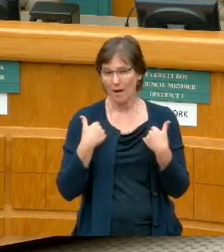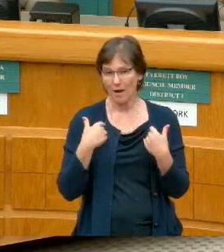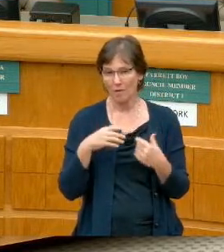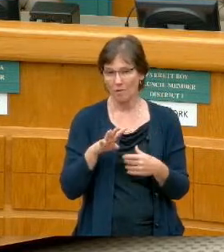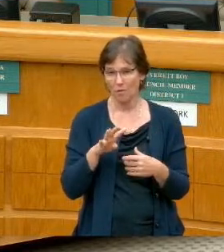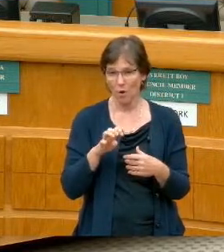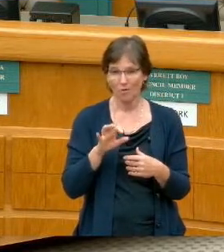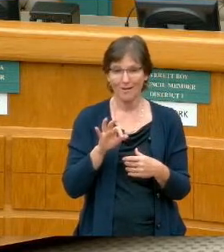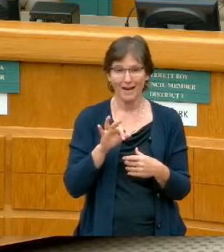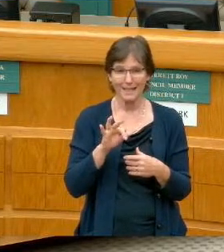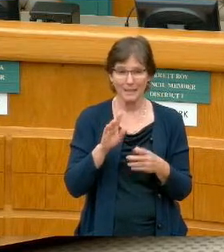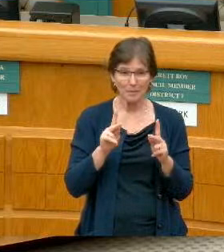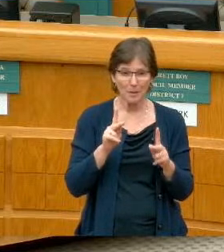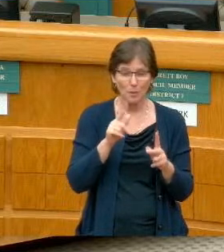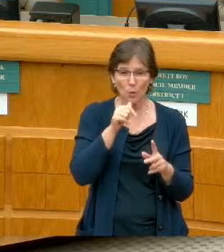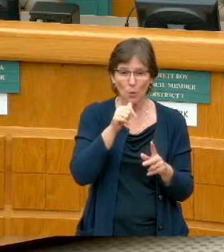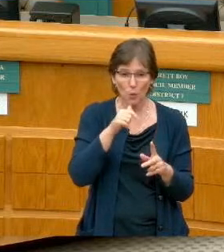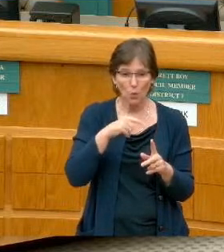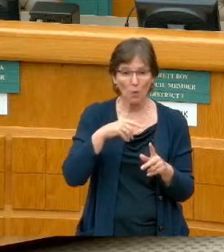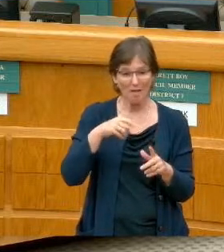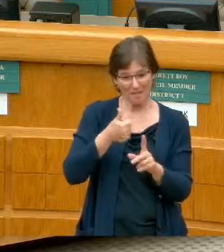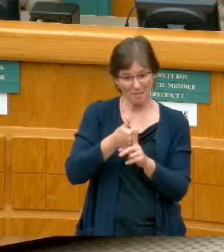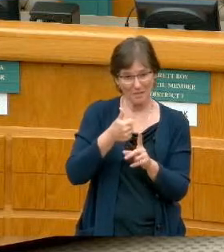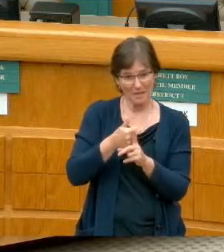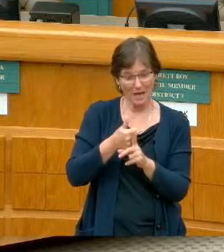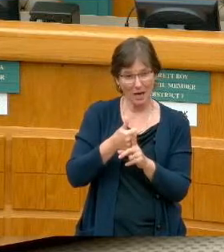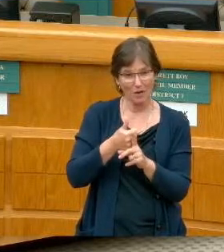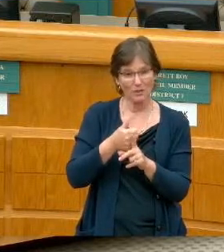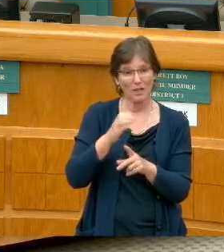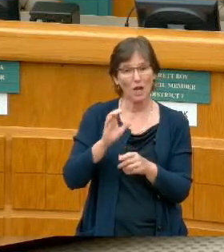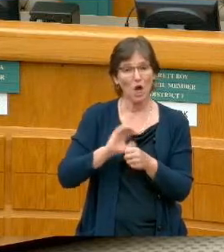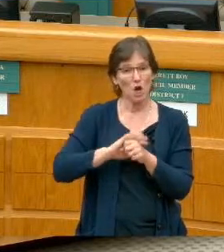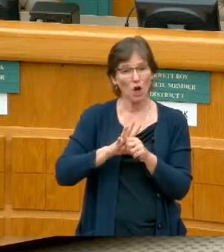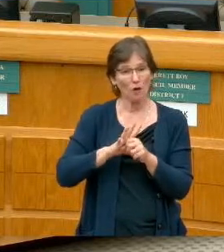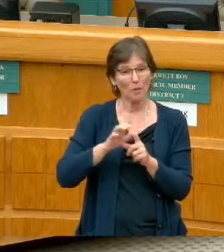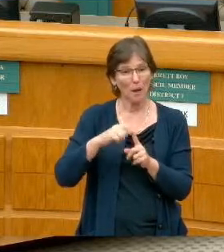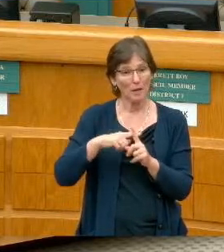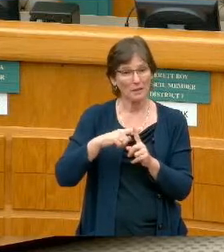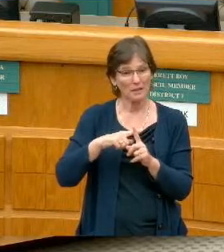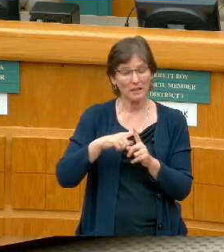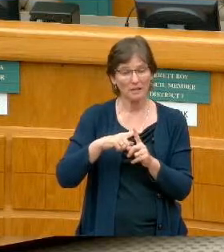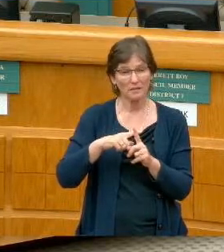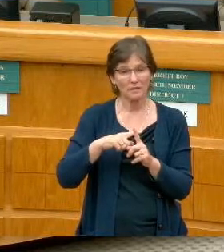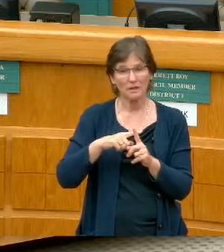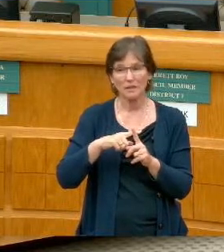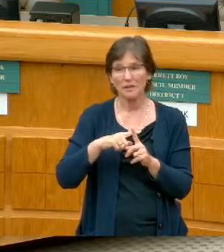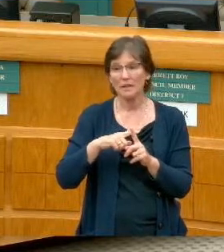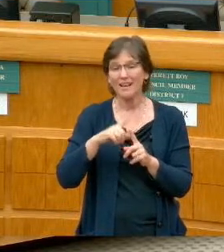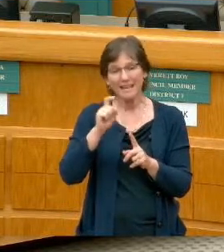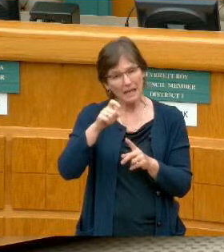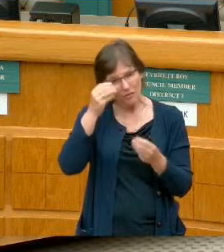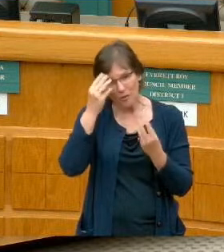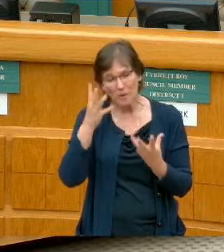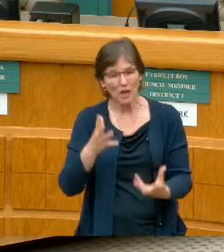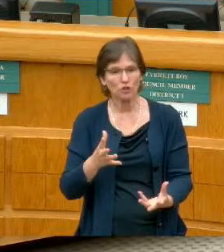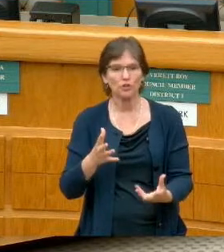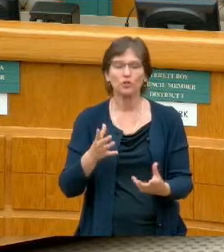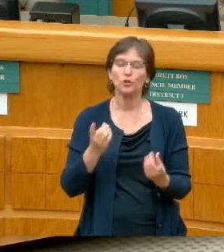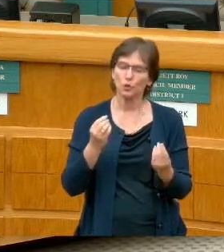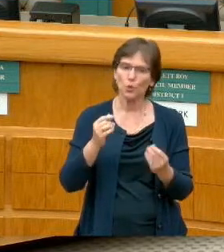still need care or who have questions regarding their health, please call our COVID-19 outpatient clinic